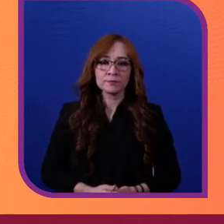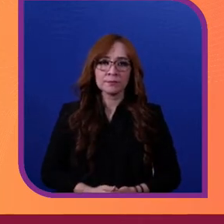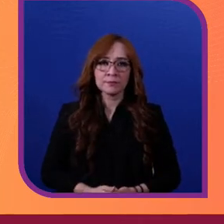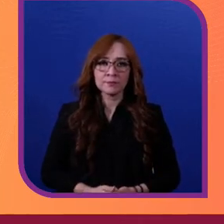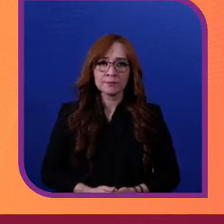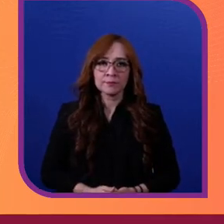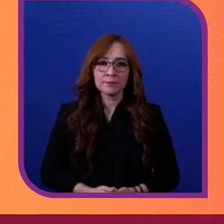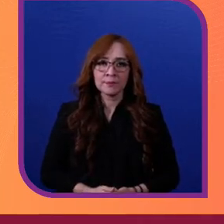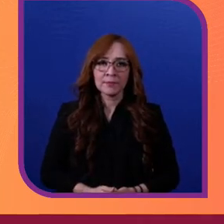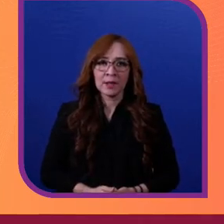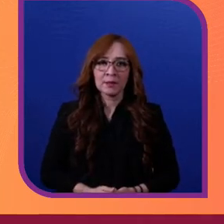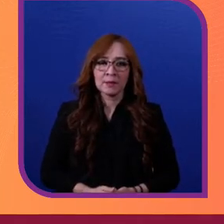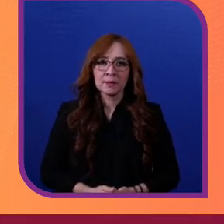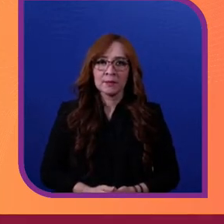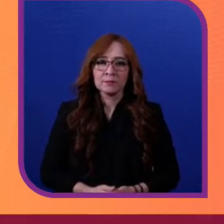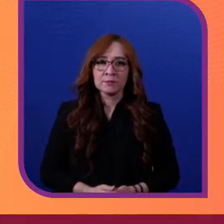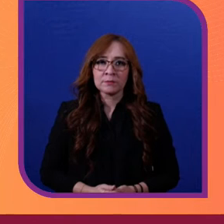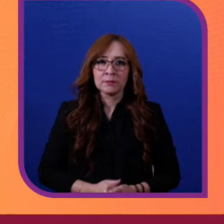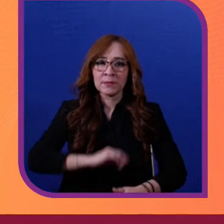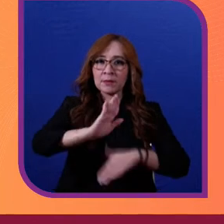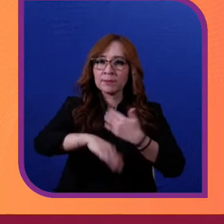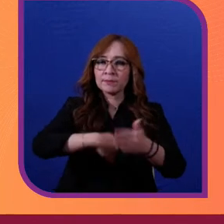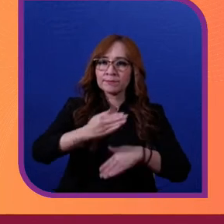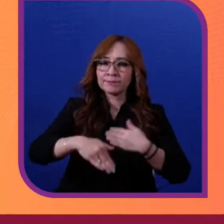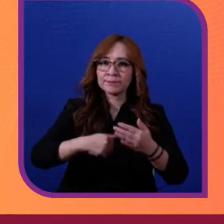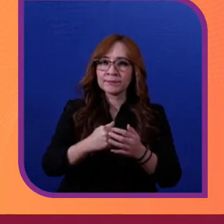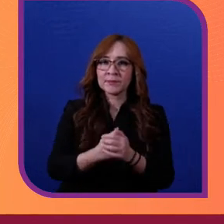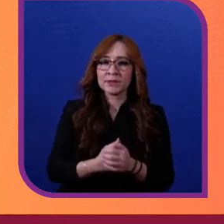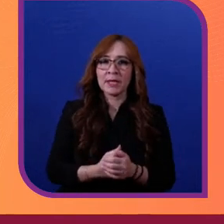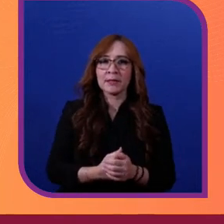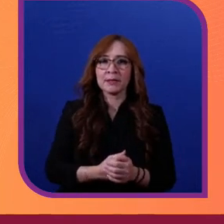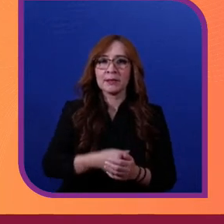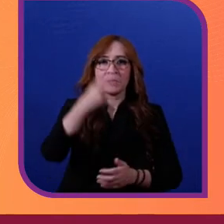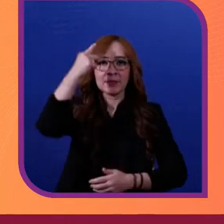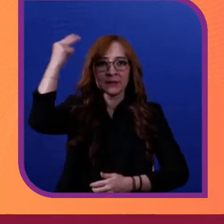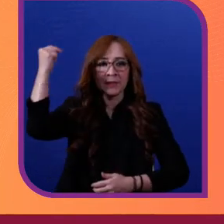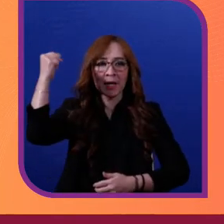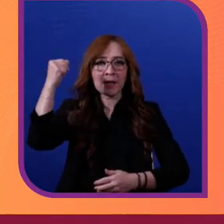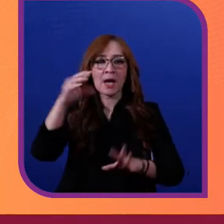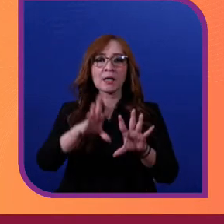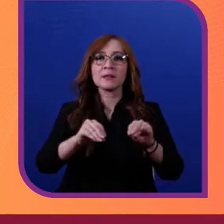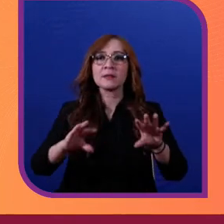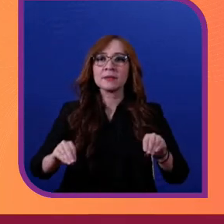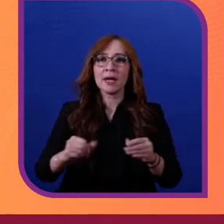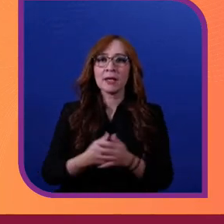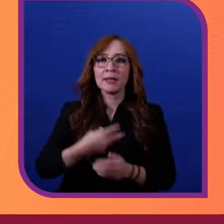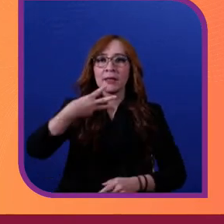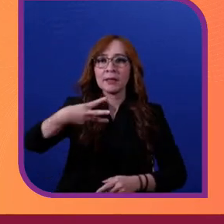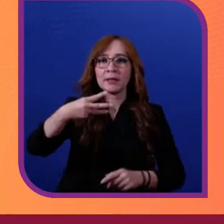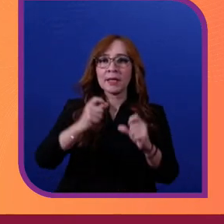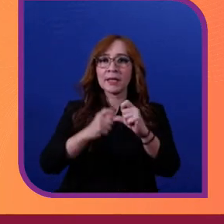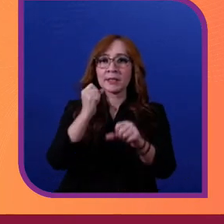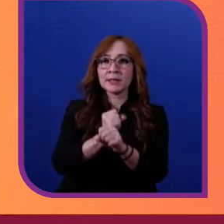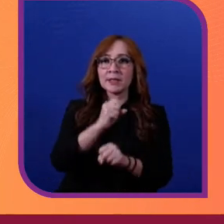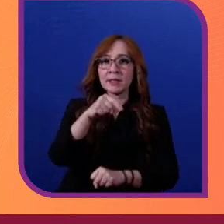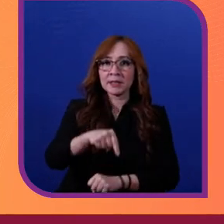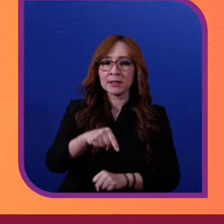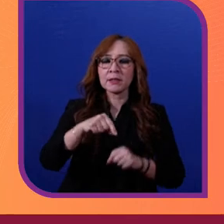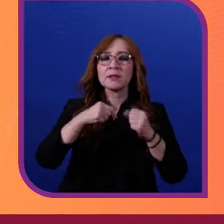Hai implementation of the edge Framework is already have a the polusi Framework and outside now is